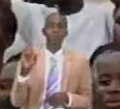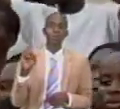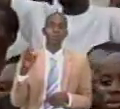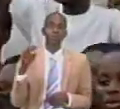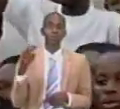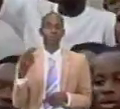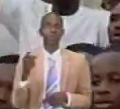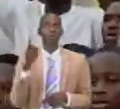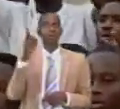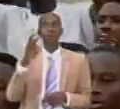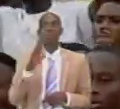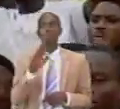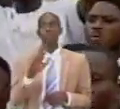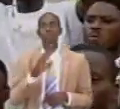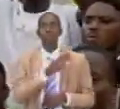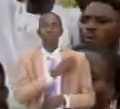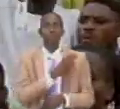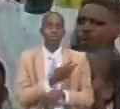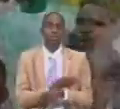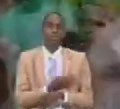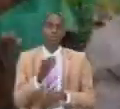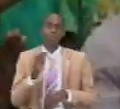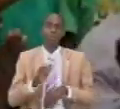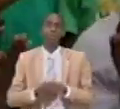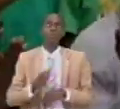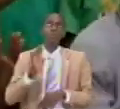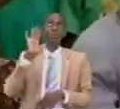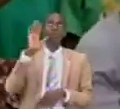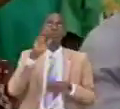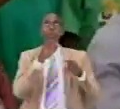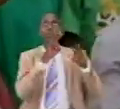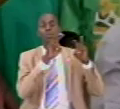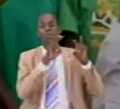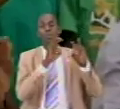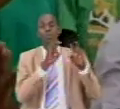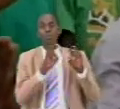you are Mighty on your soul